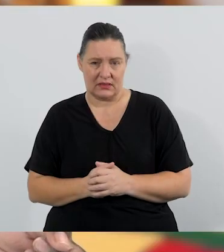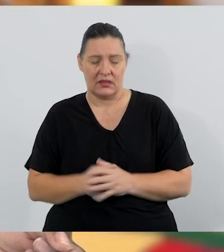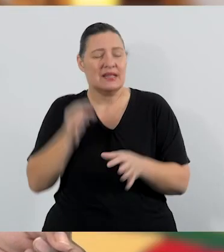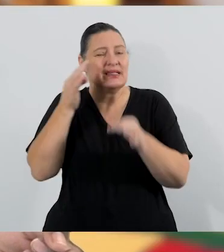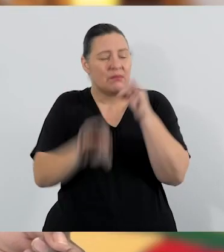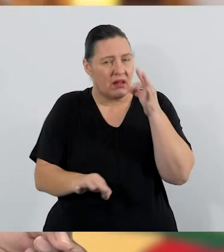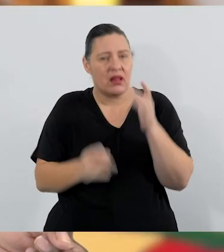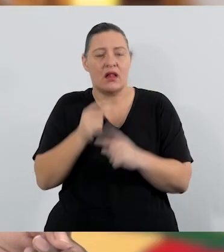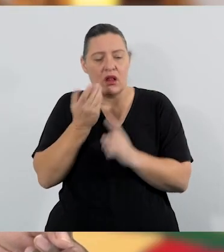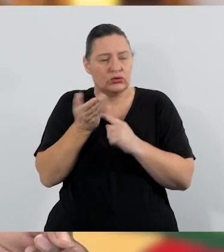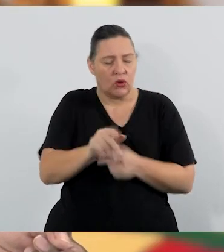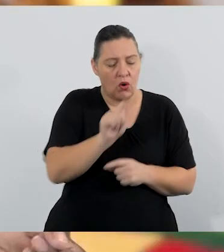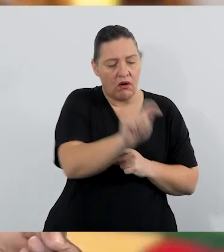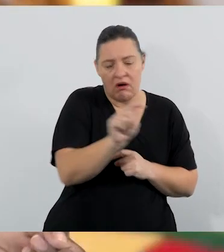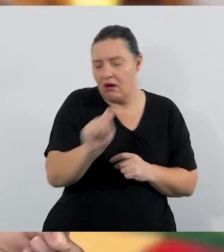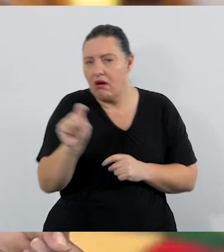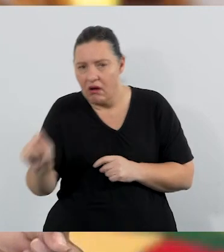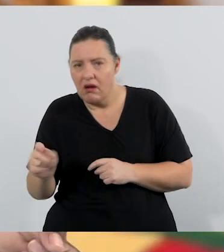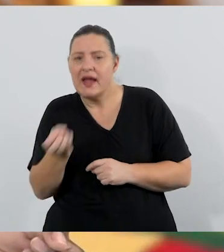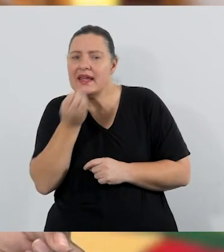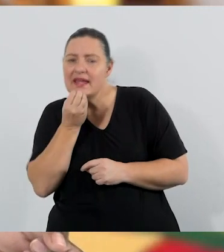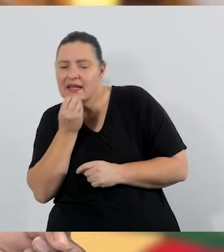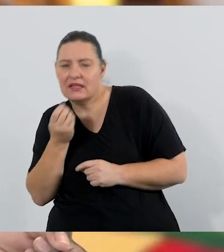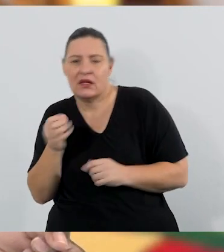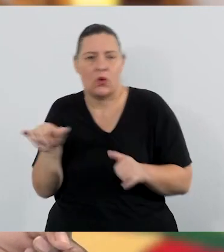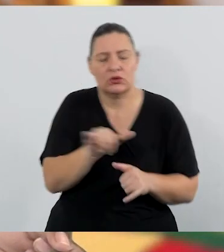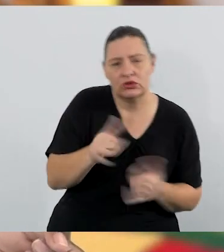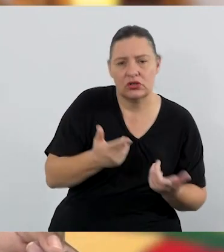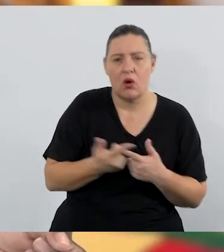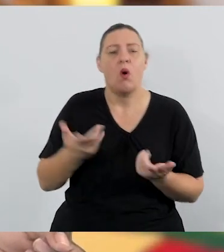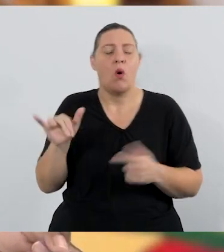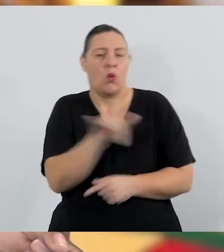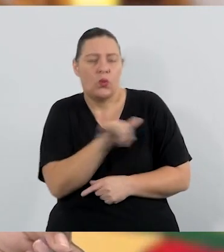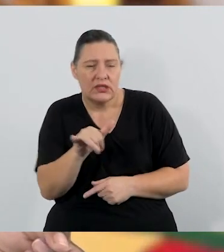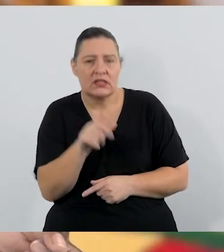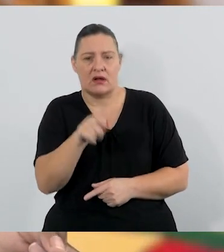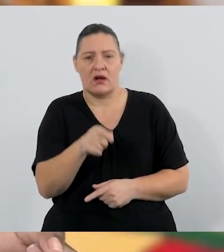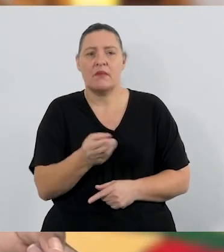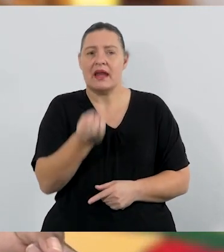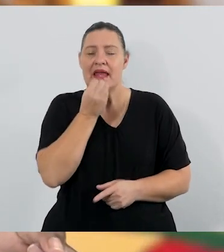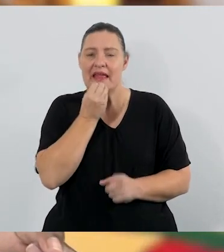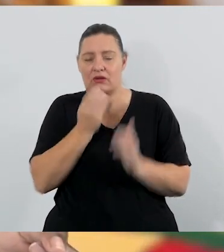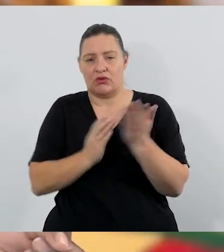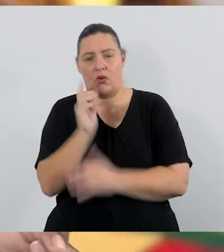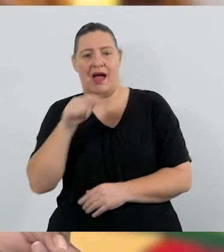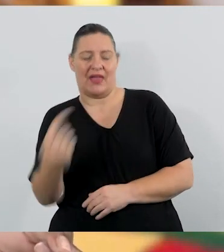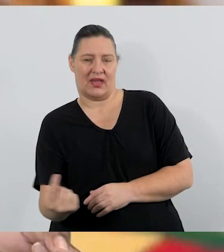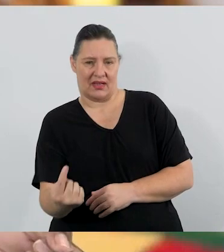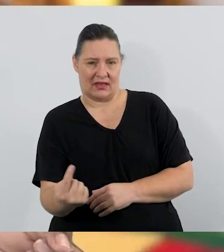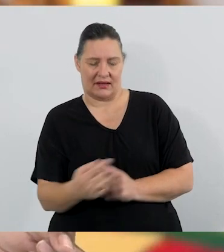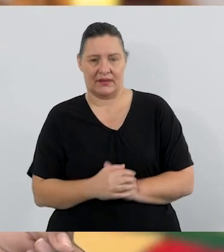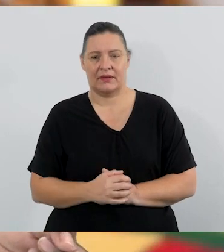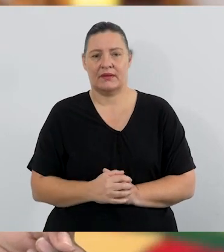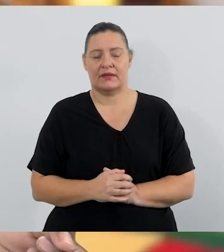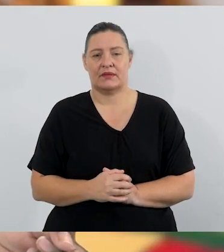it shows us which organisms we eat which organism, or which organism is being eaten by